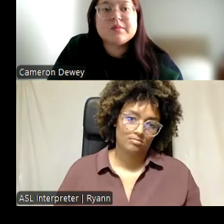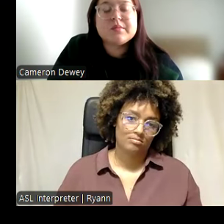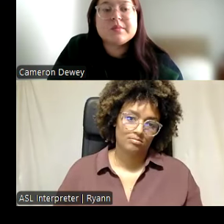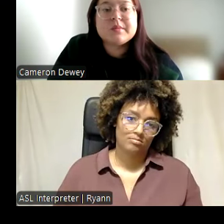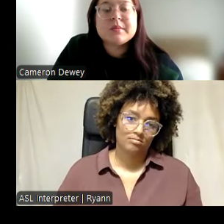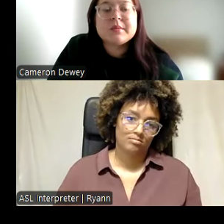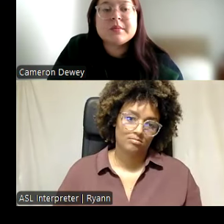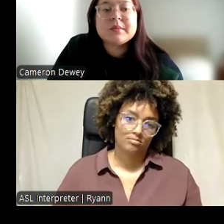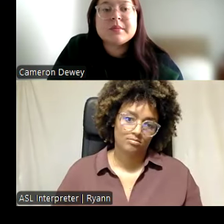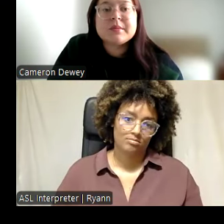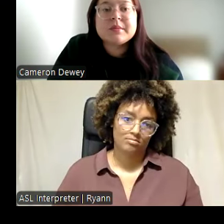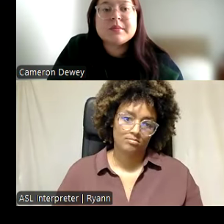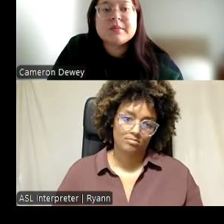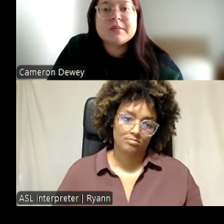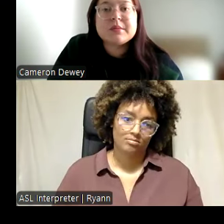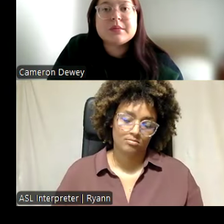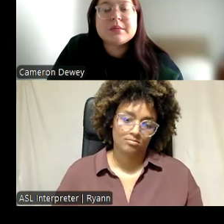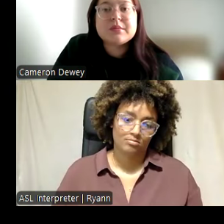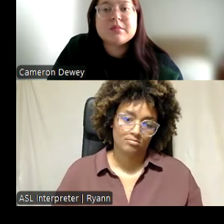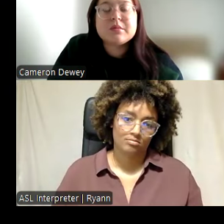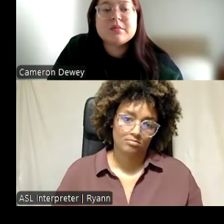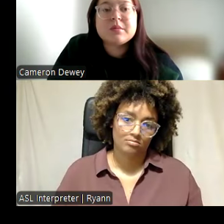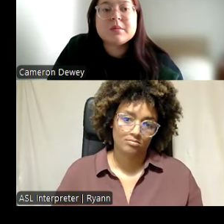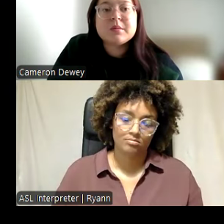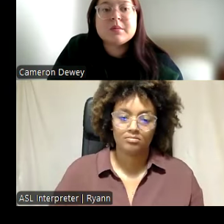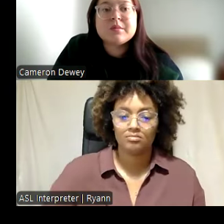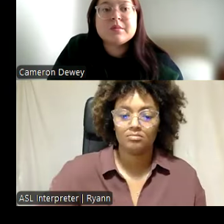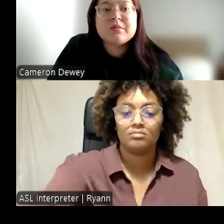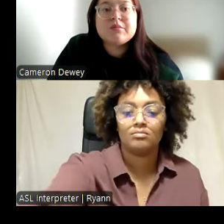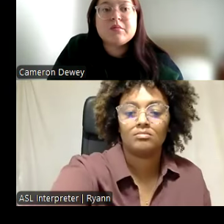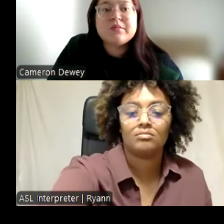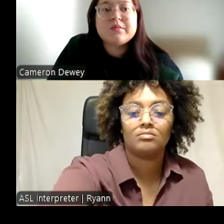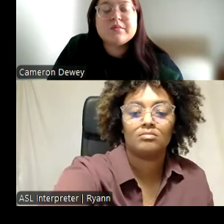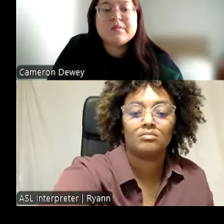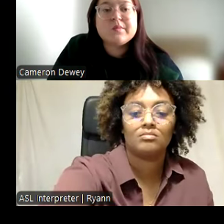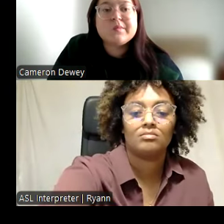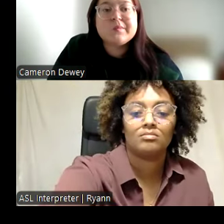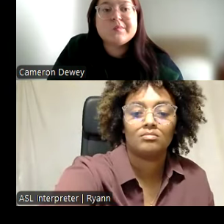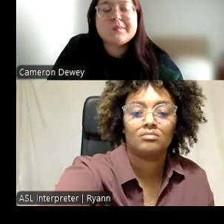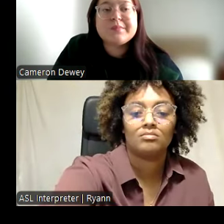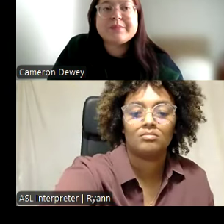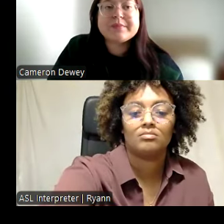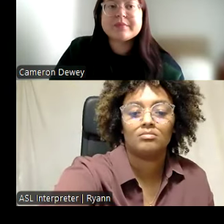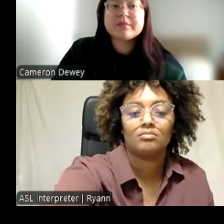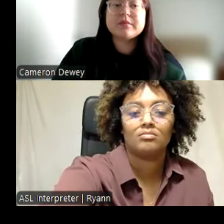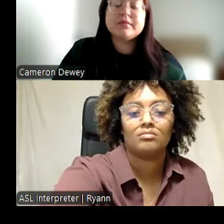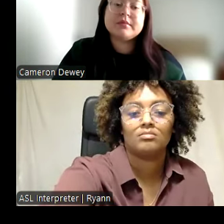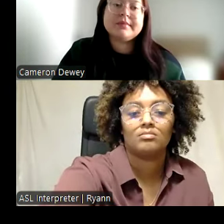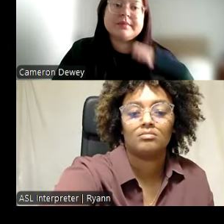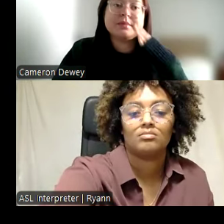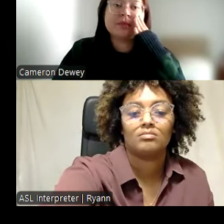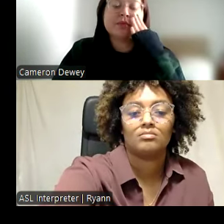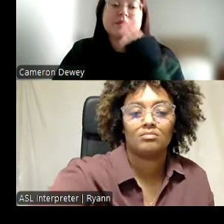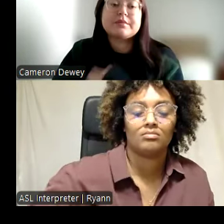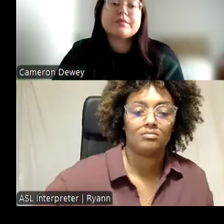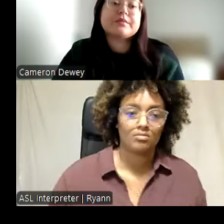We know that you've gone through a really painful experience, but we need to take a statement to understand what happened on Saturday night. Are you able